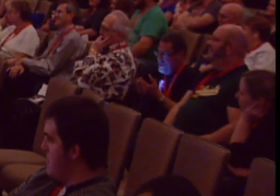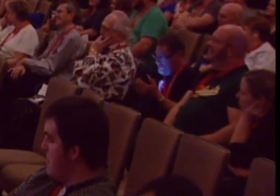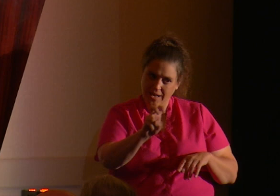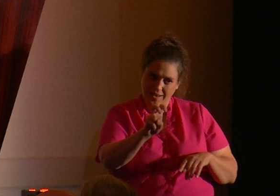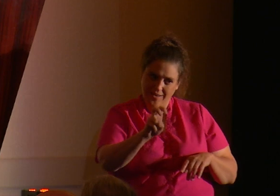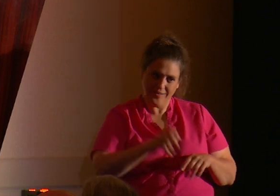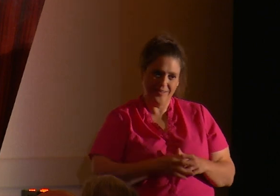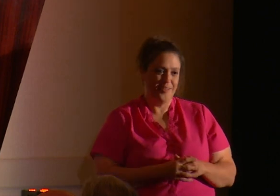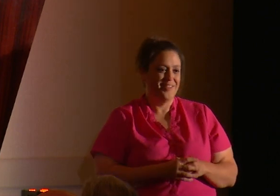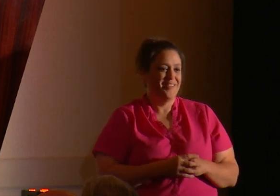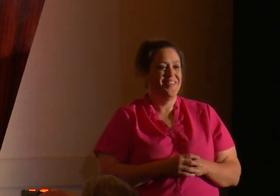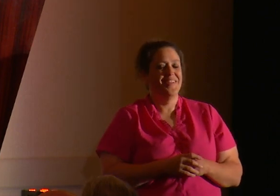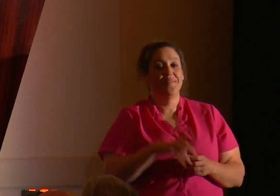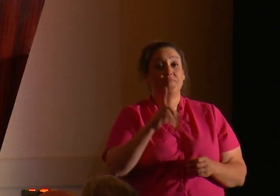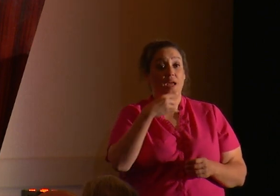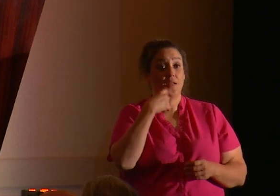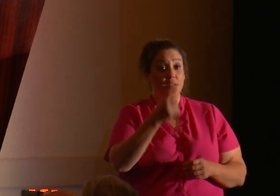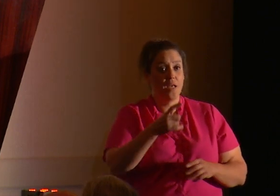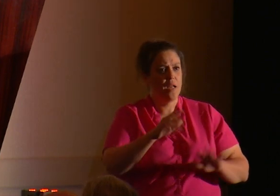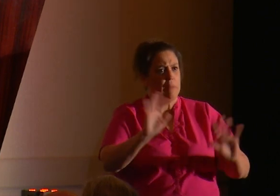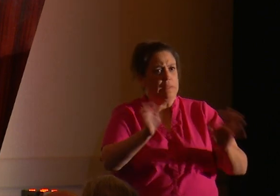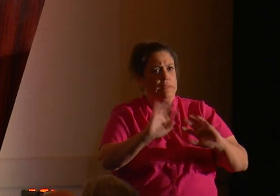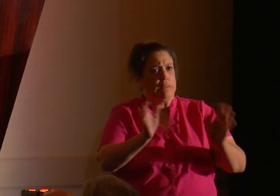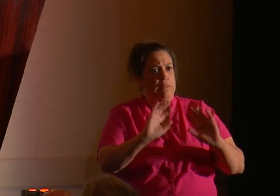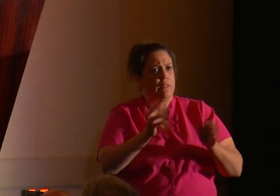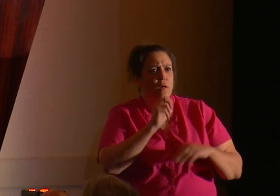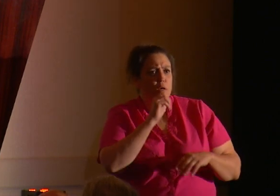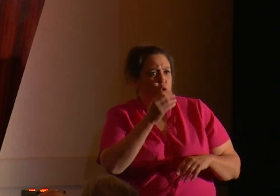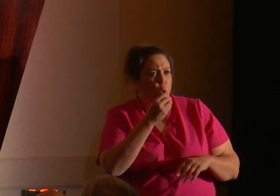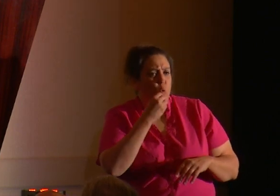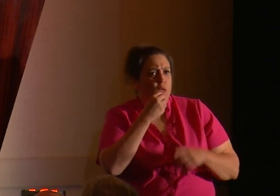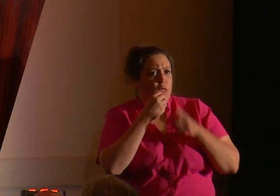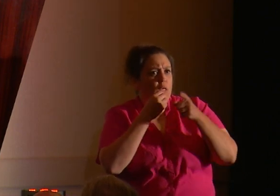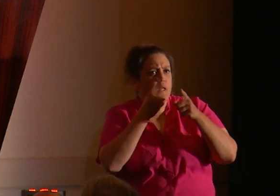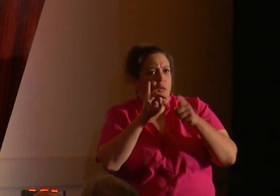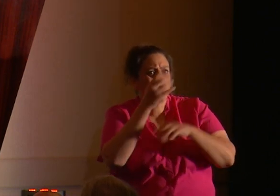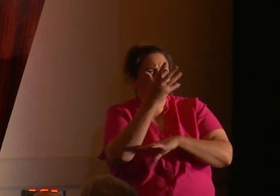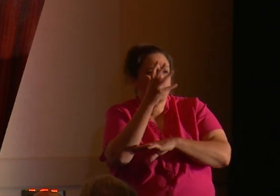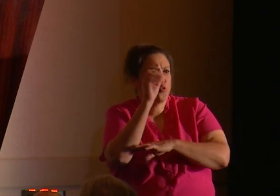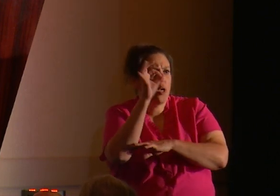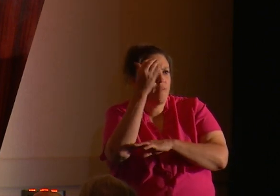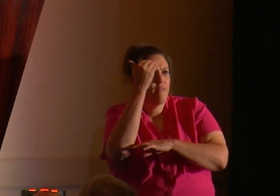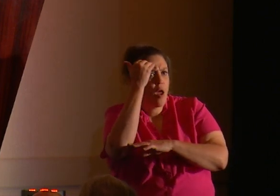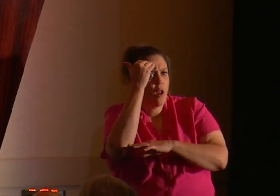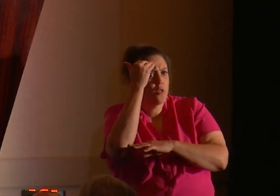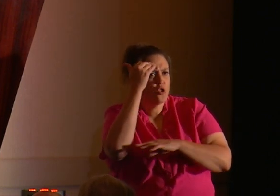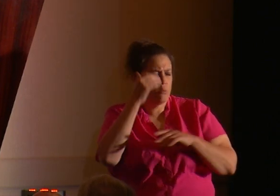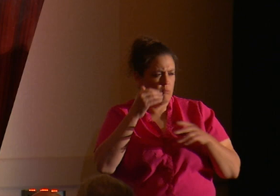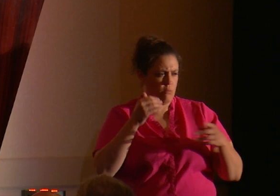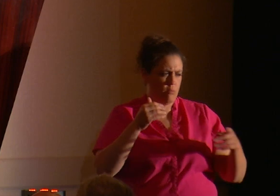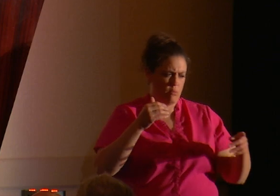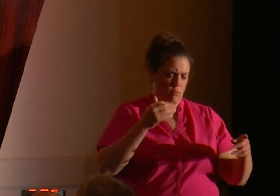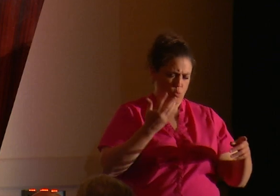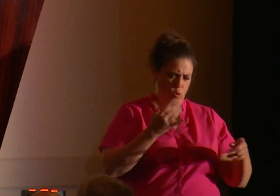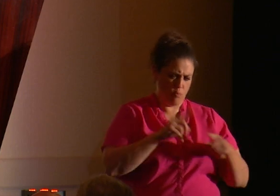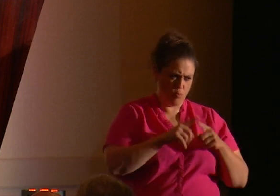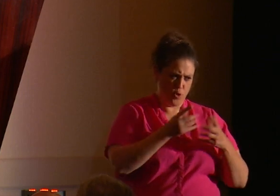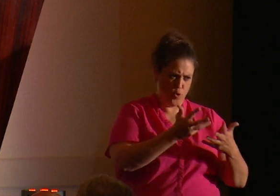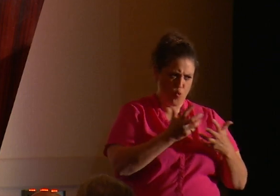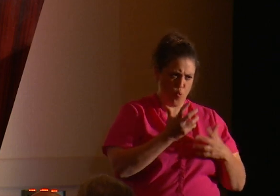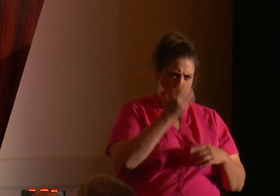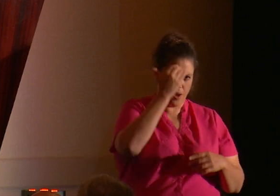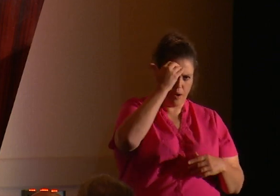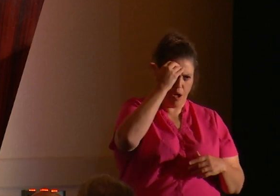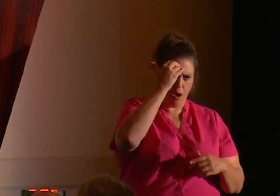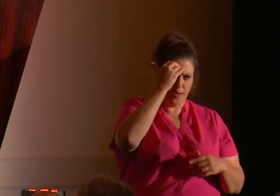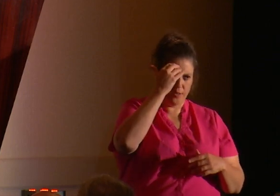then it's telling them not to eat from the tree of knowledge. But you want the knowledge. So they